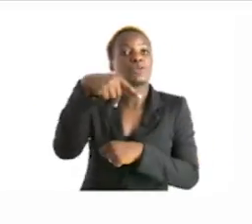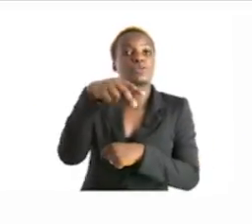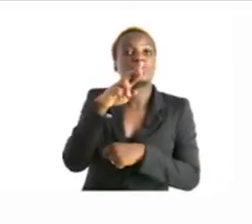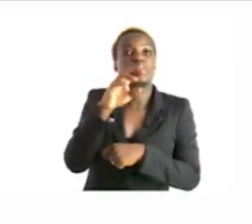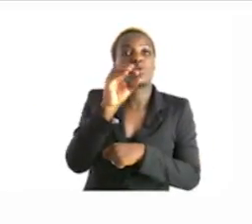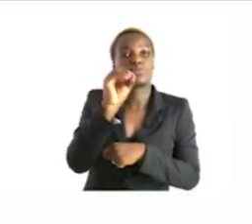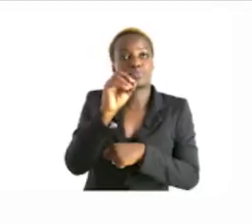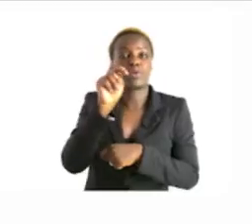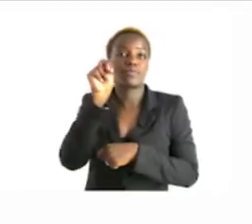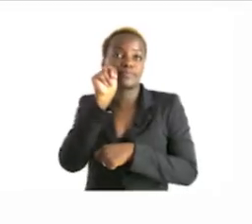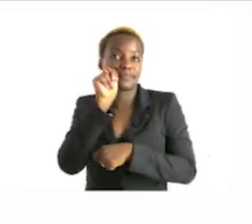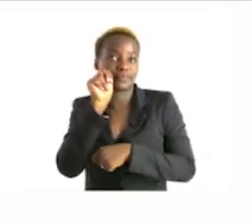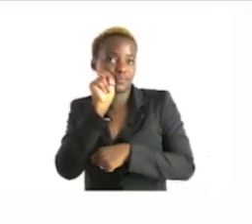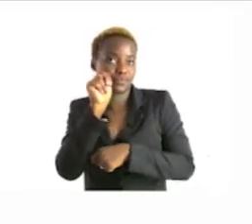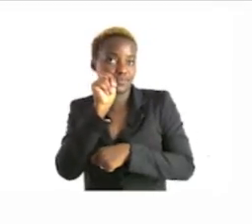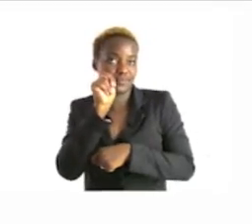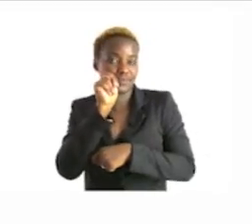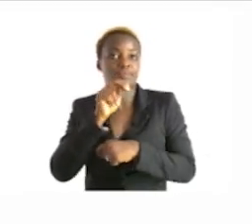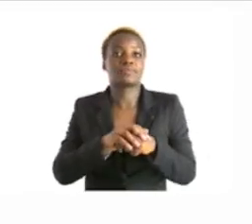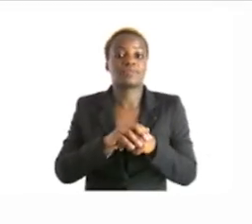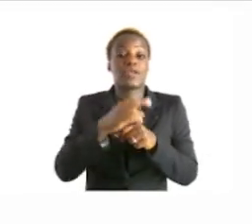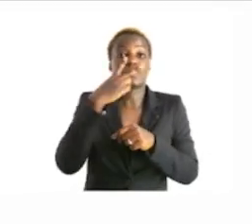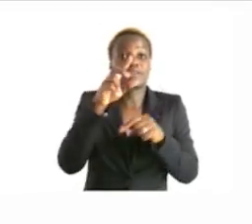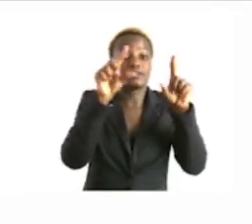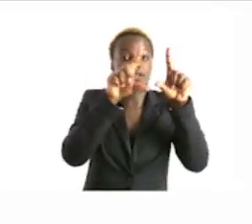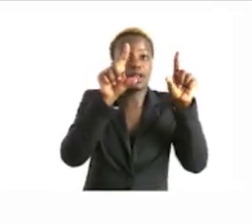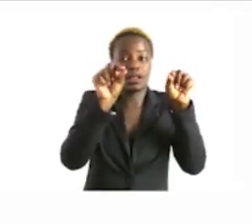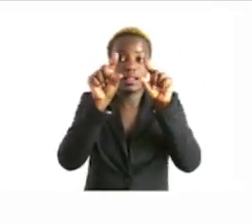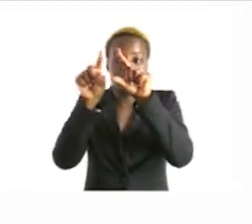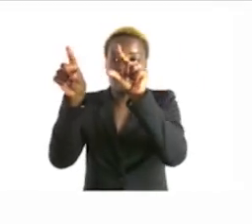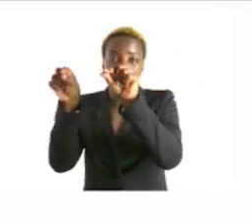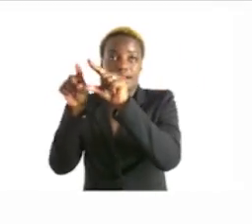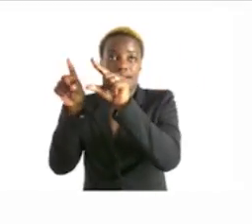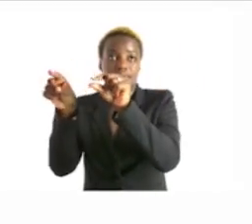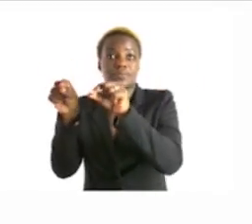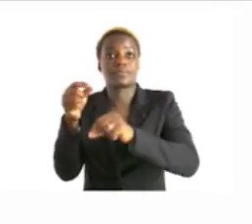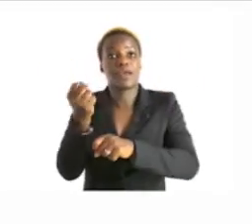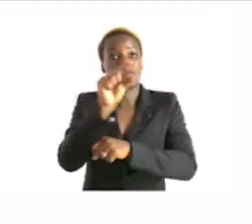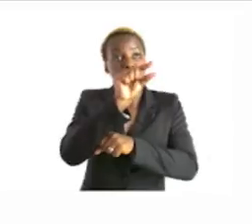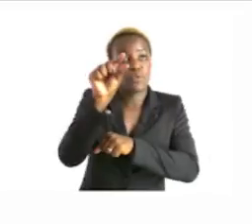so we are going to use the box to fill in our activity